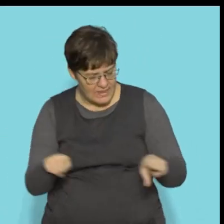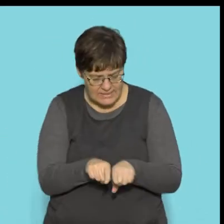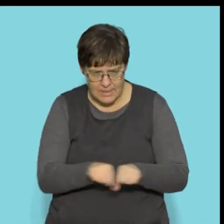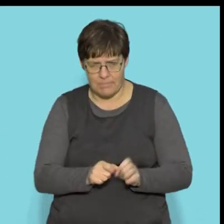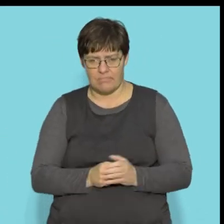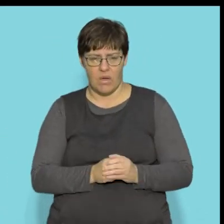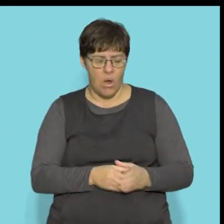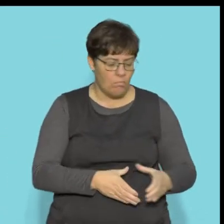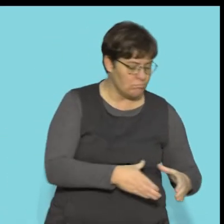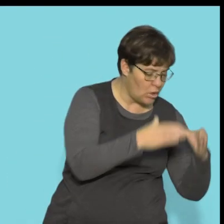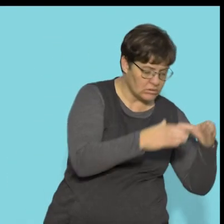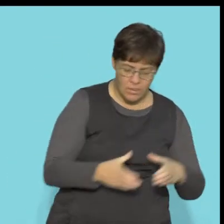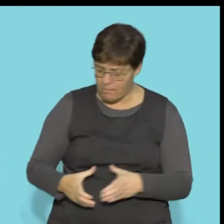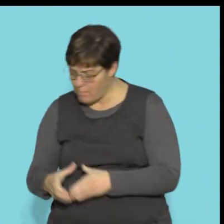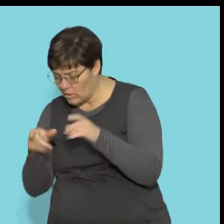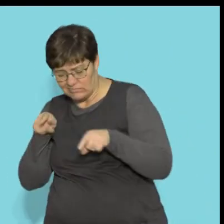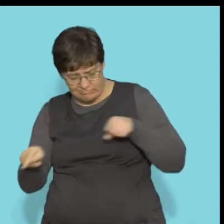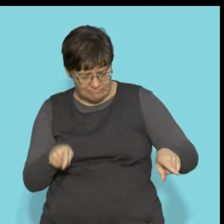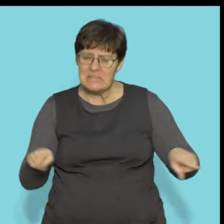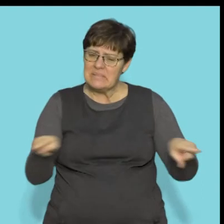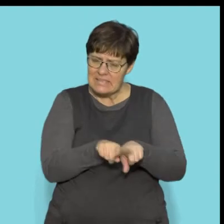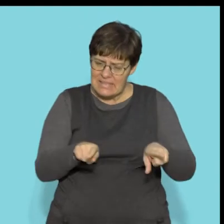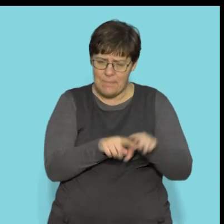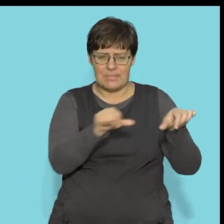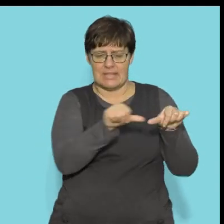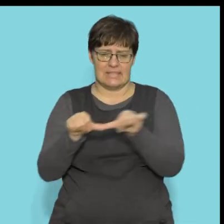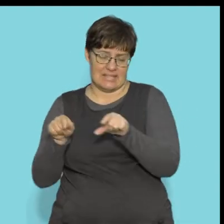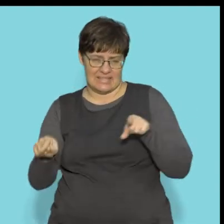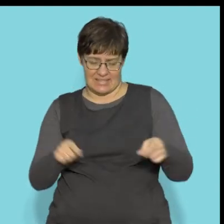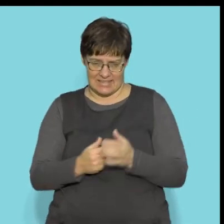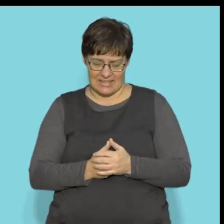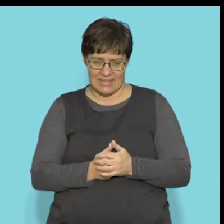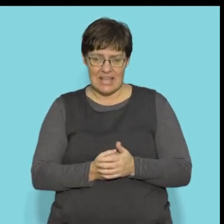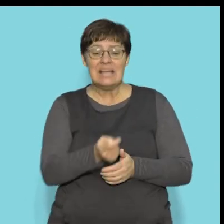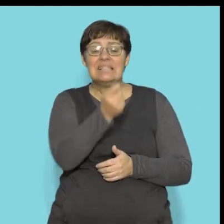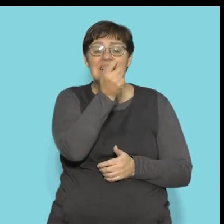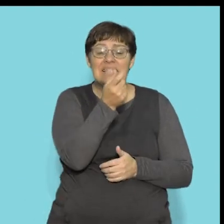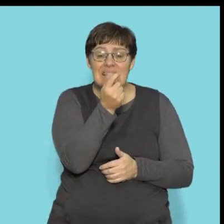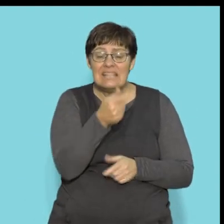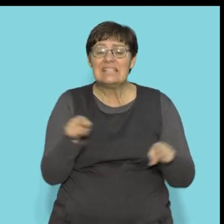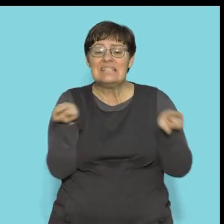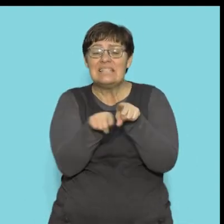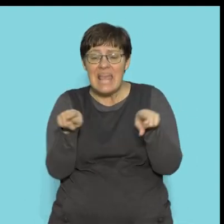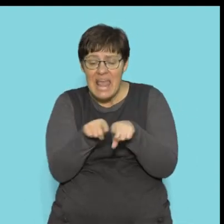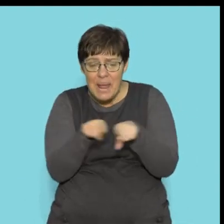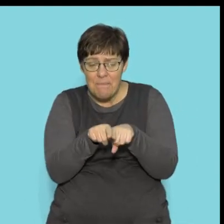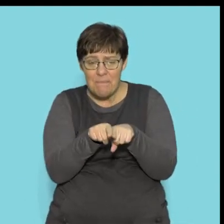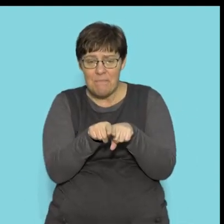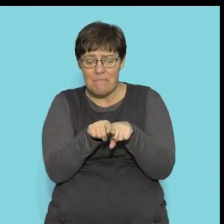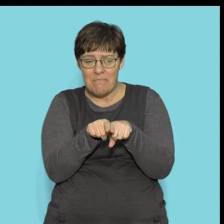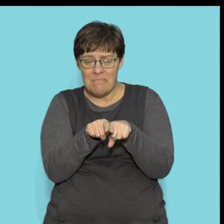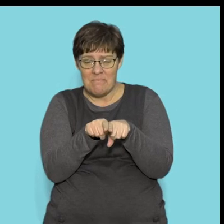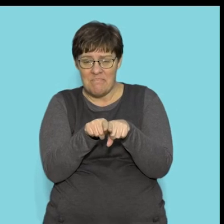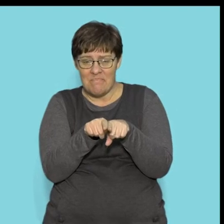identical pots. She planted the seeds equally spaced apart.